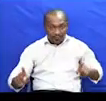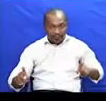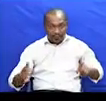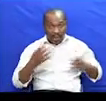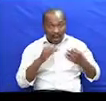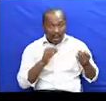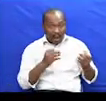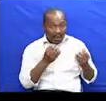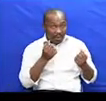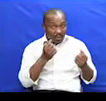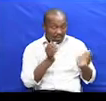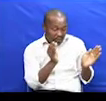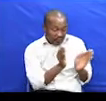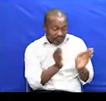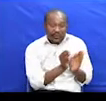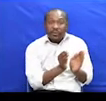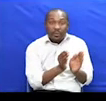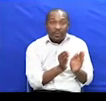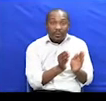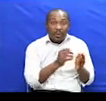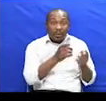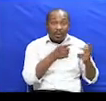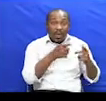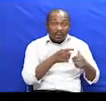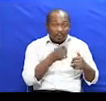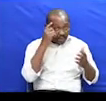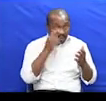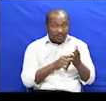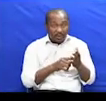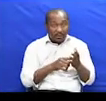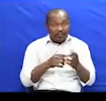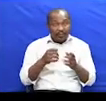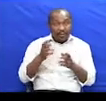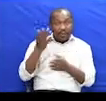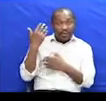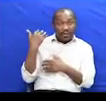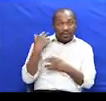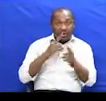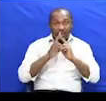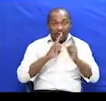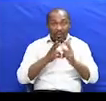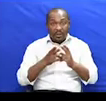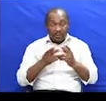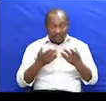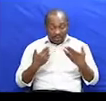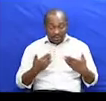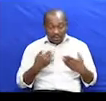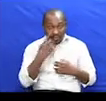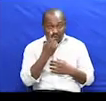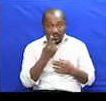the data? We saw the table of results in the previous discussion, whereby today we're going to see the